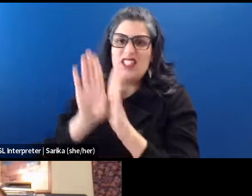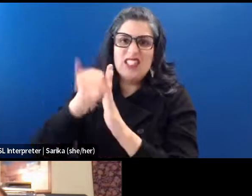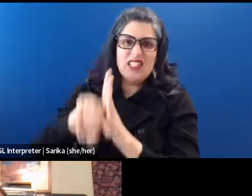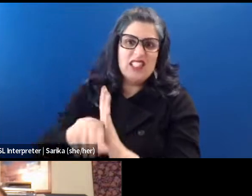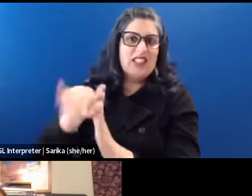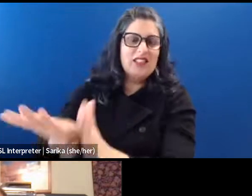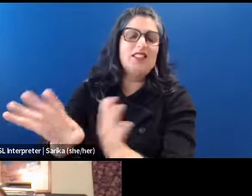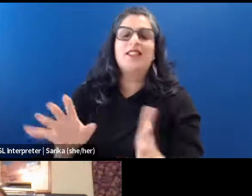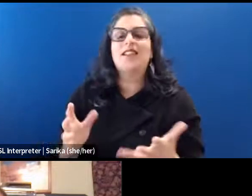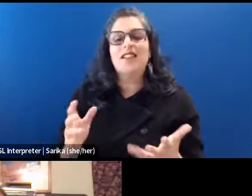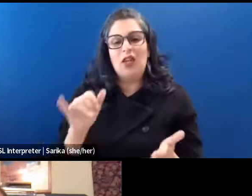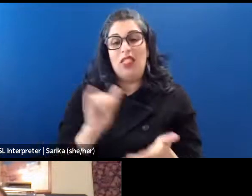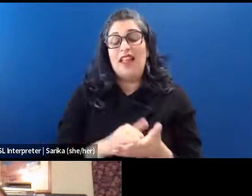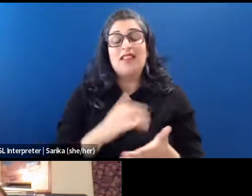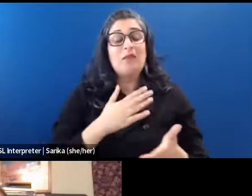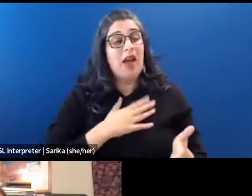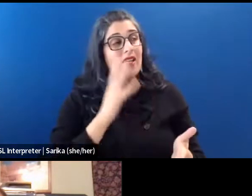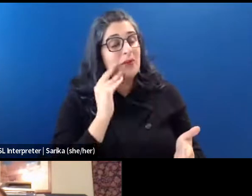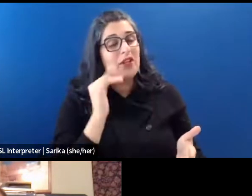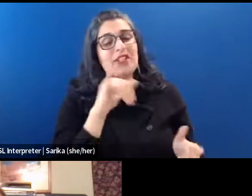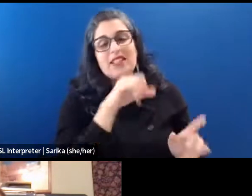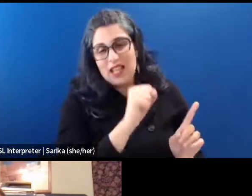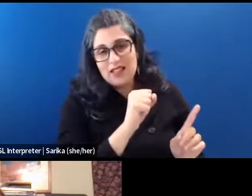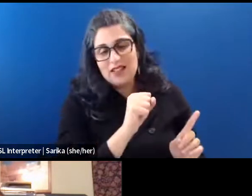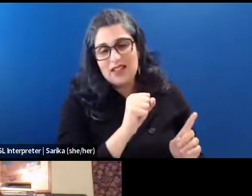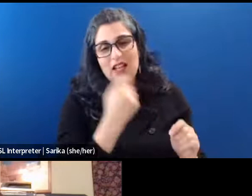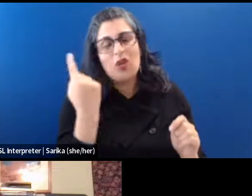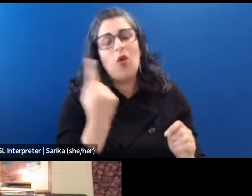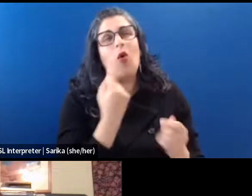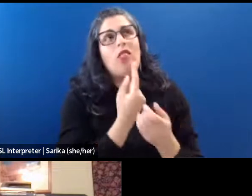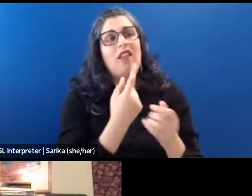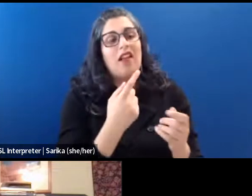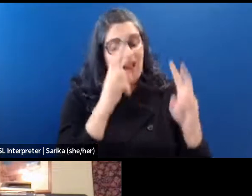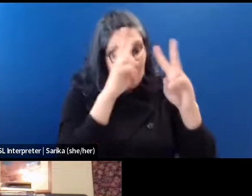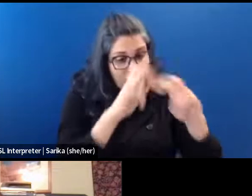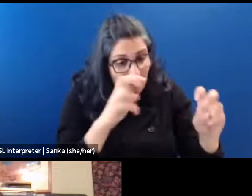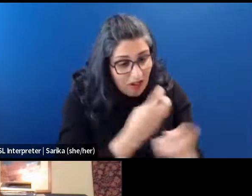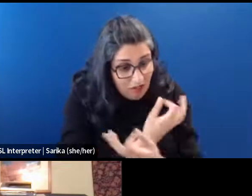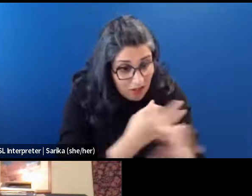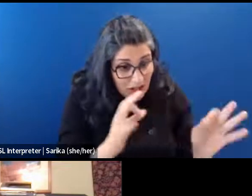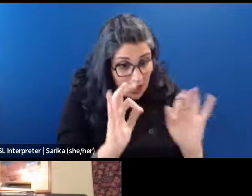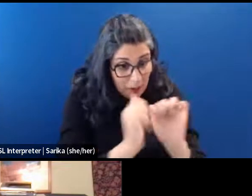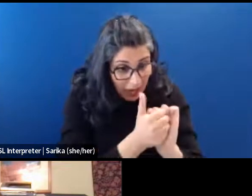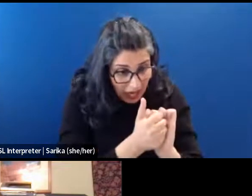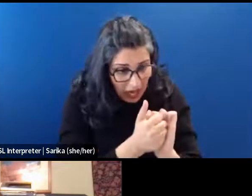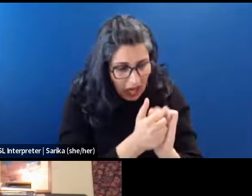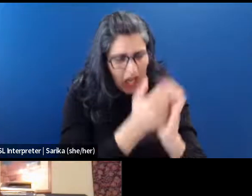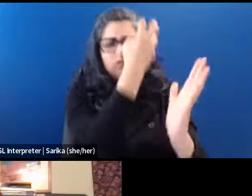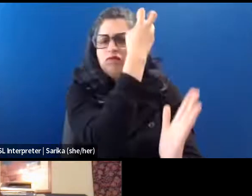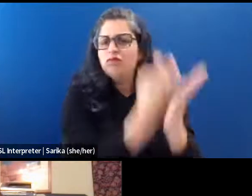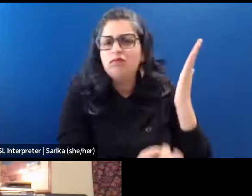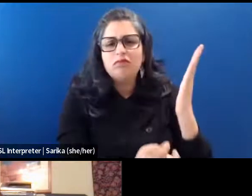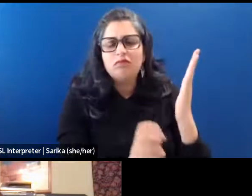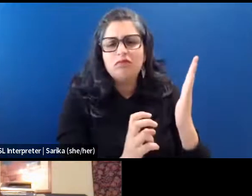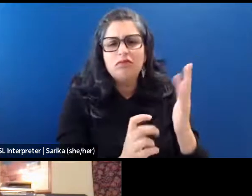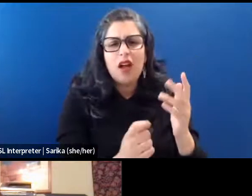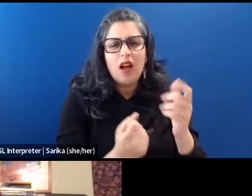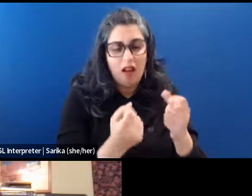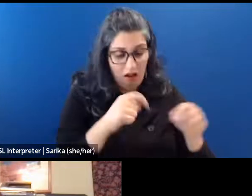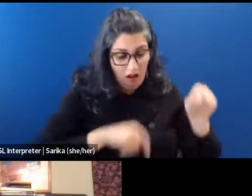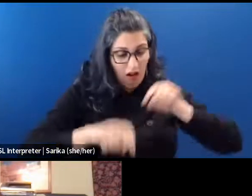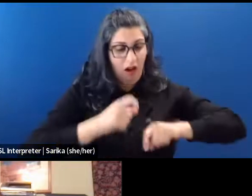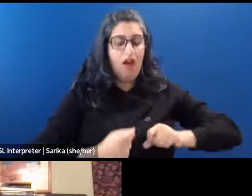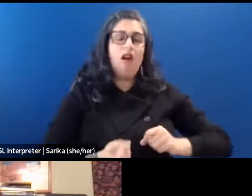my experience, and we can only discover freedom by delving into our own experiences.